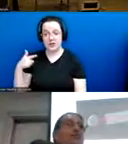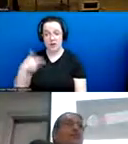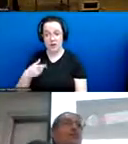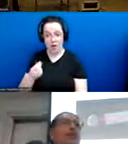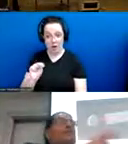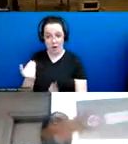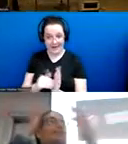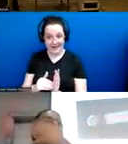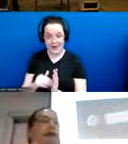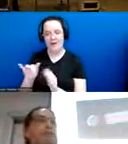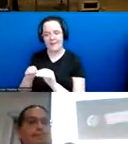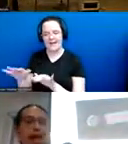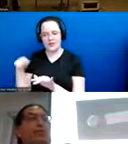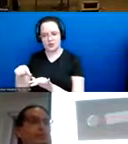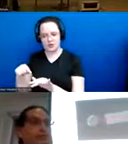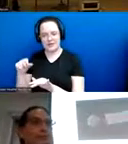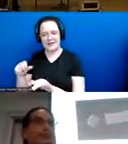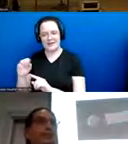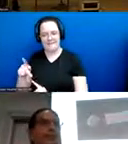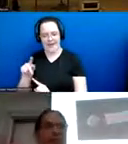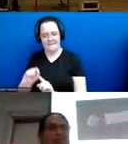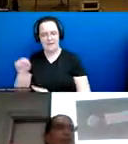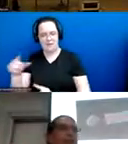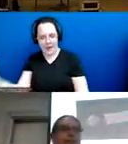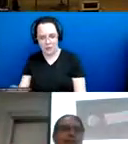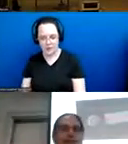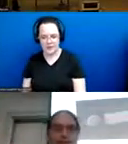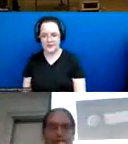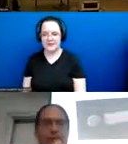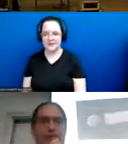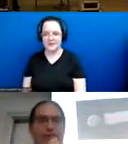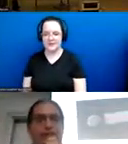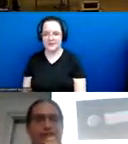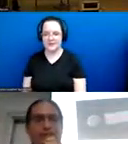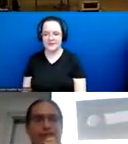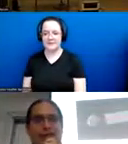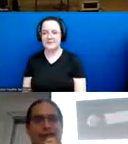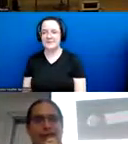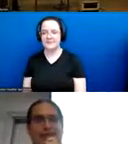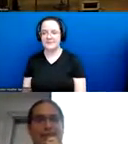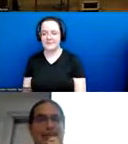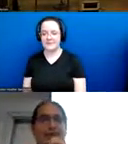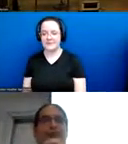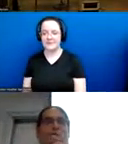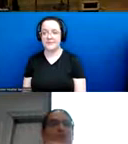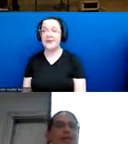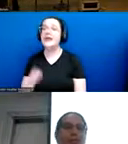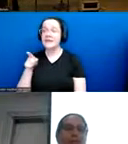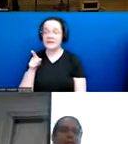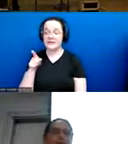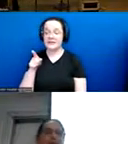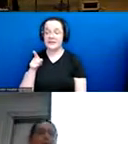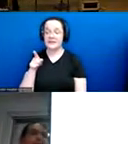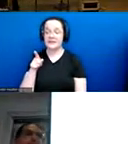that distribution can be actually mapped out. Right? This is just the toy of that. And then here we're actually saying